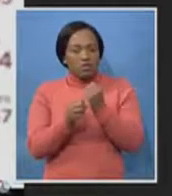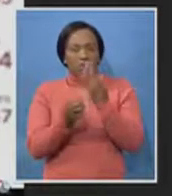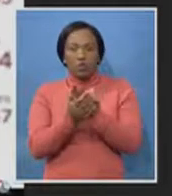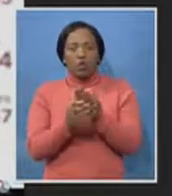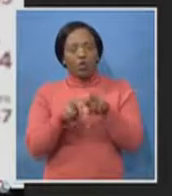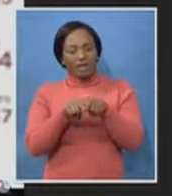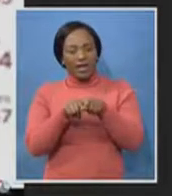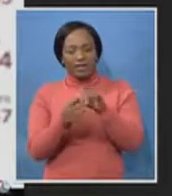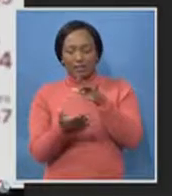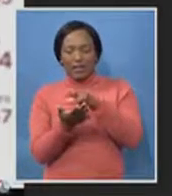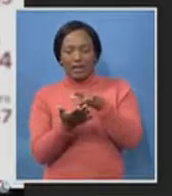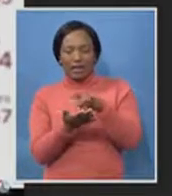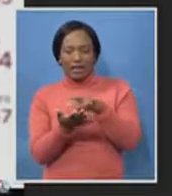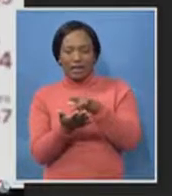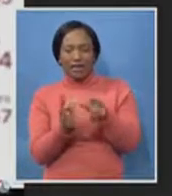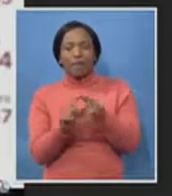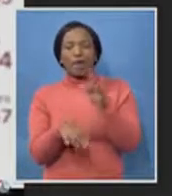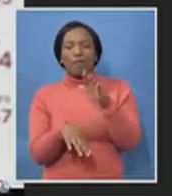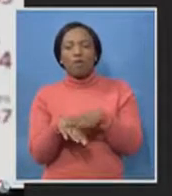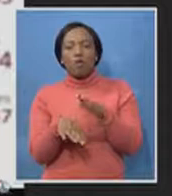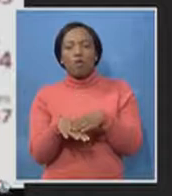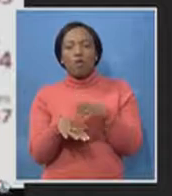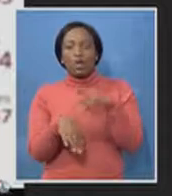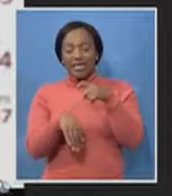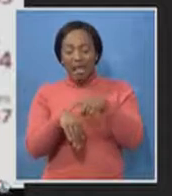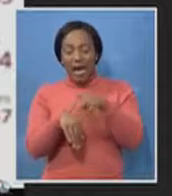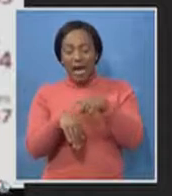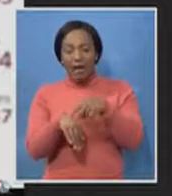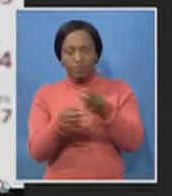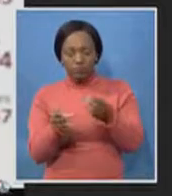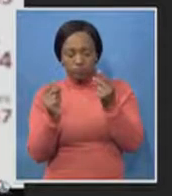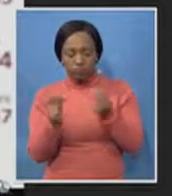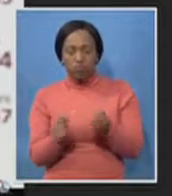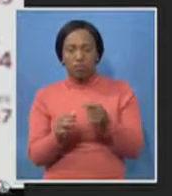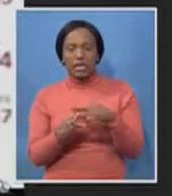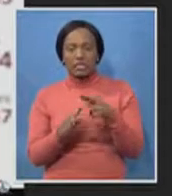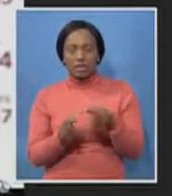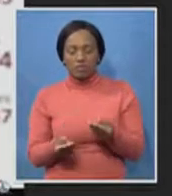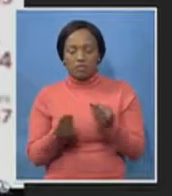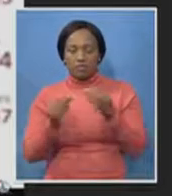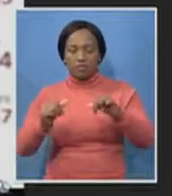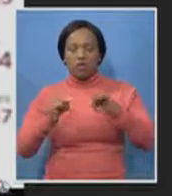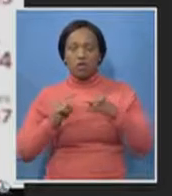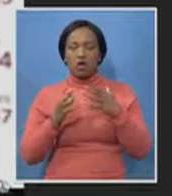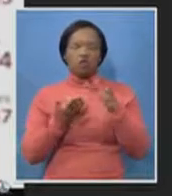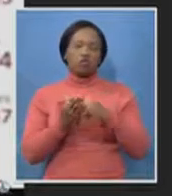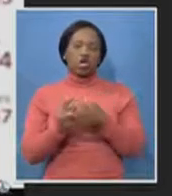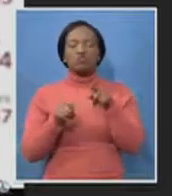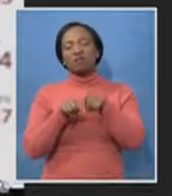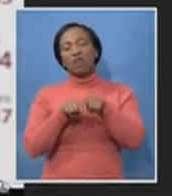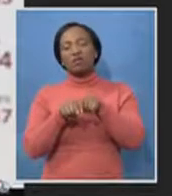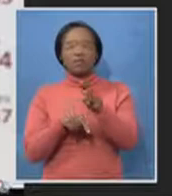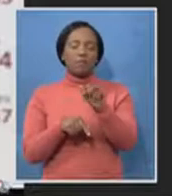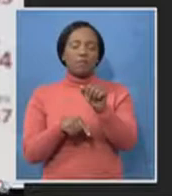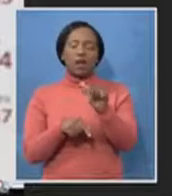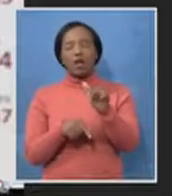the turnaround time so that the testing is not done as if it's a malaria test or an HIV test where you can do it and then